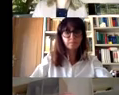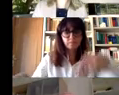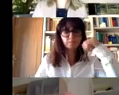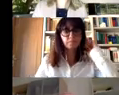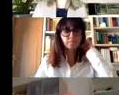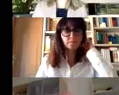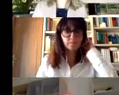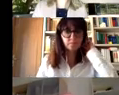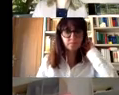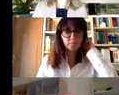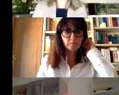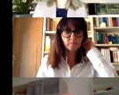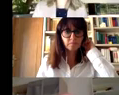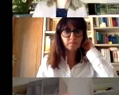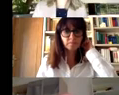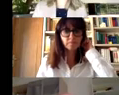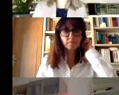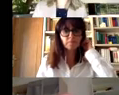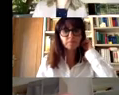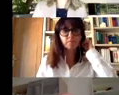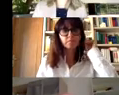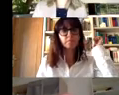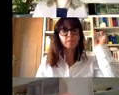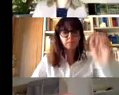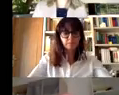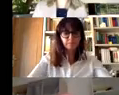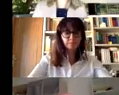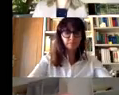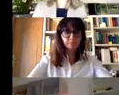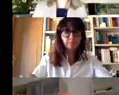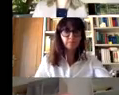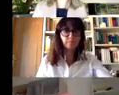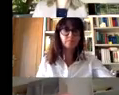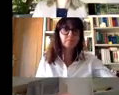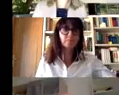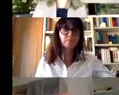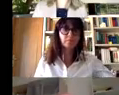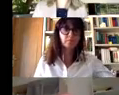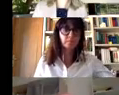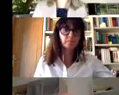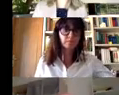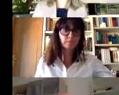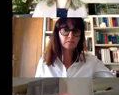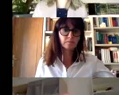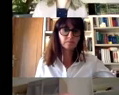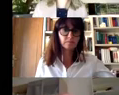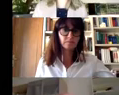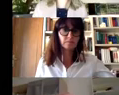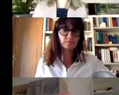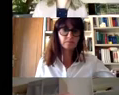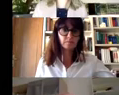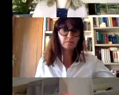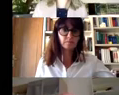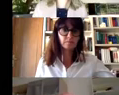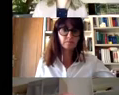one of the next speakers. So I hope that in the future, the National Contact Point will